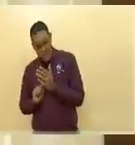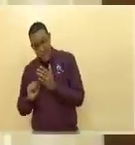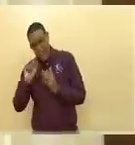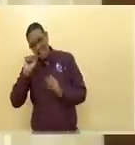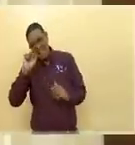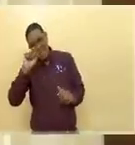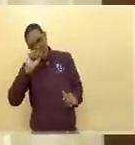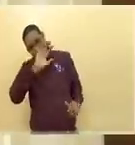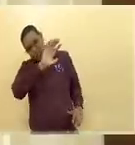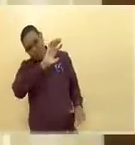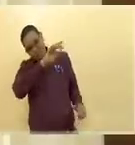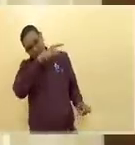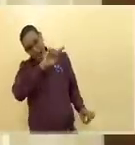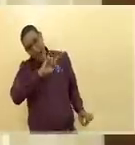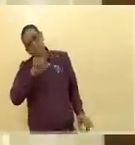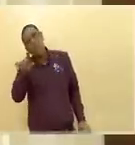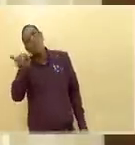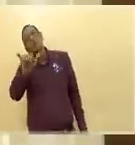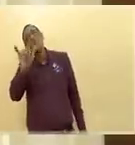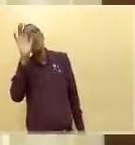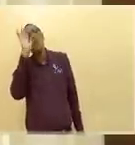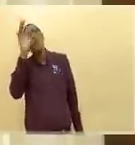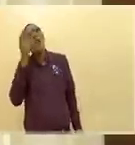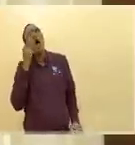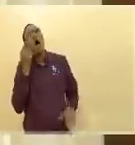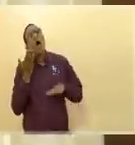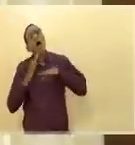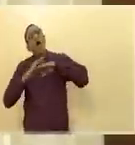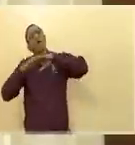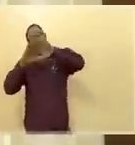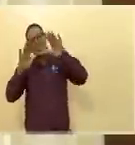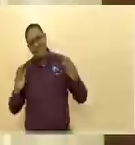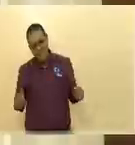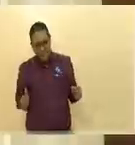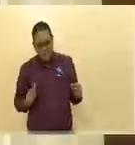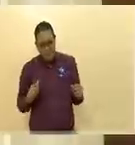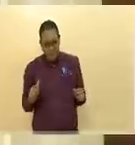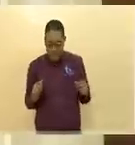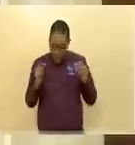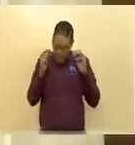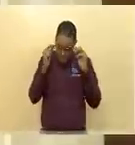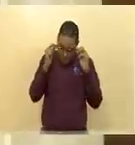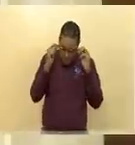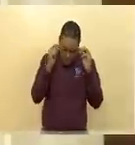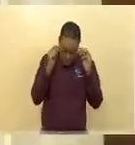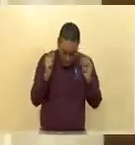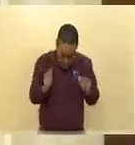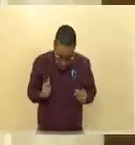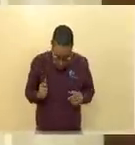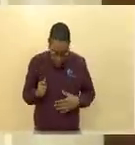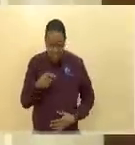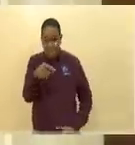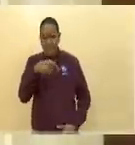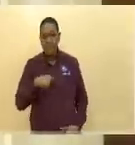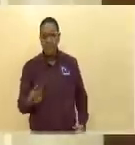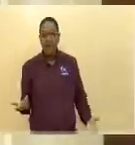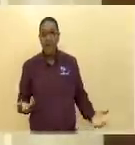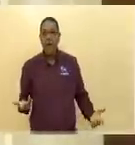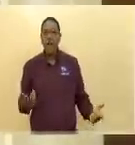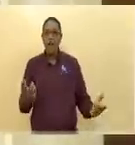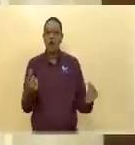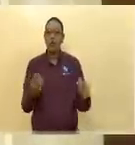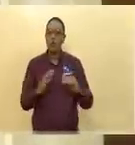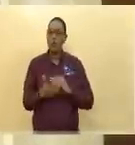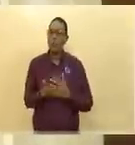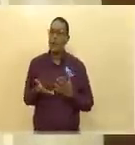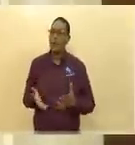status. That too will increase. So what we are doing here in